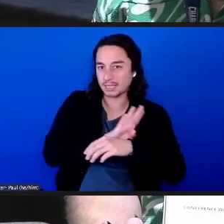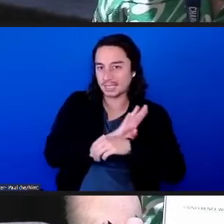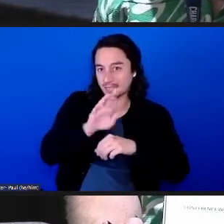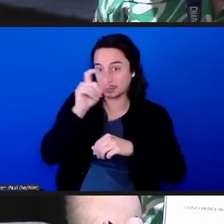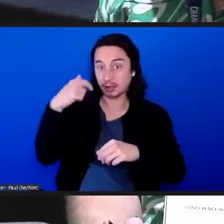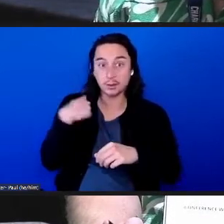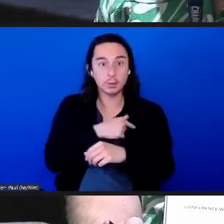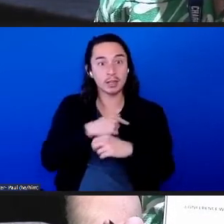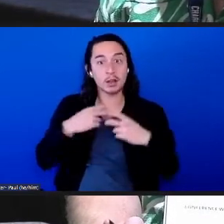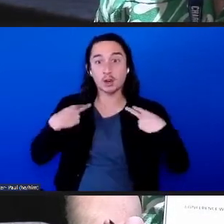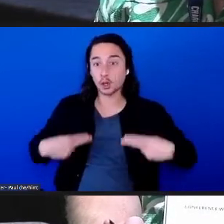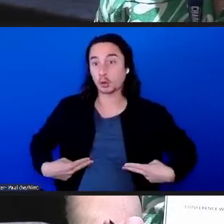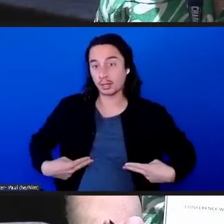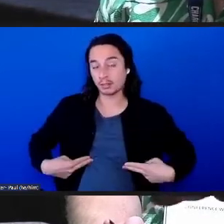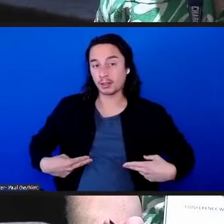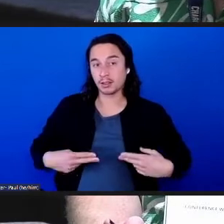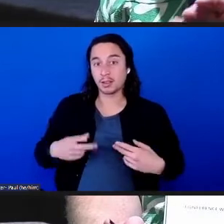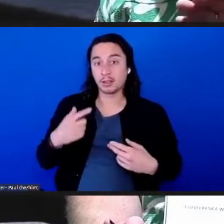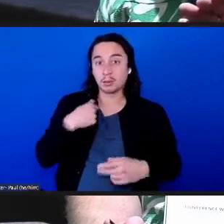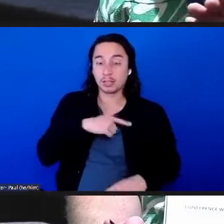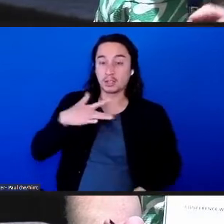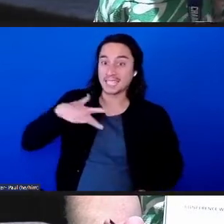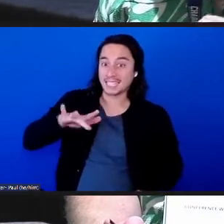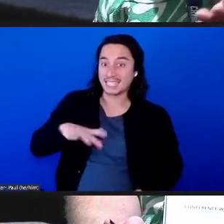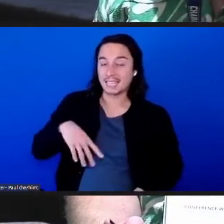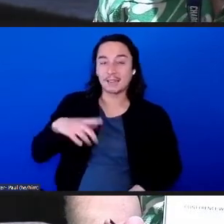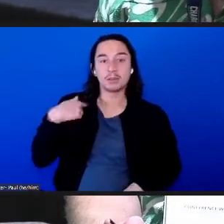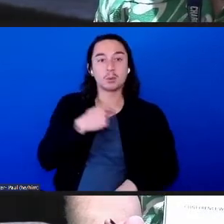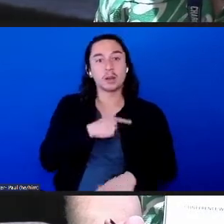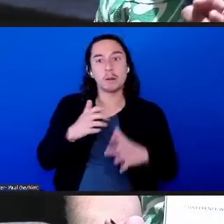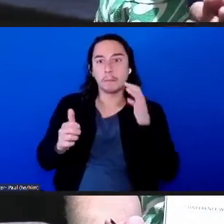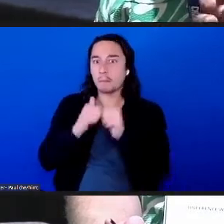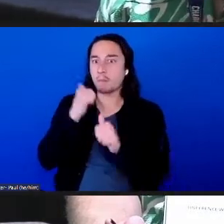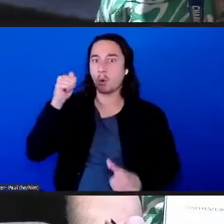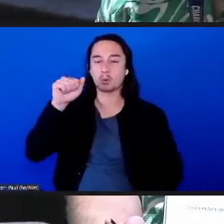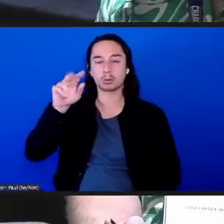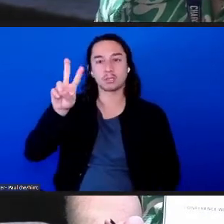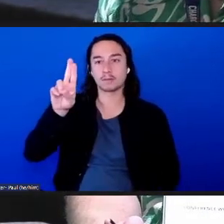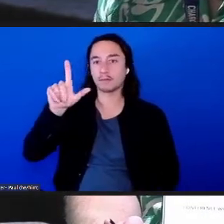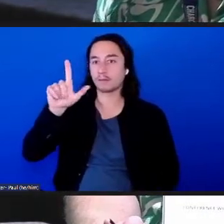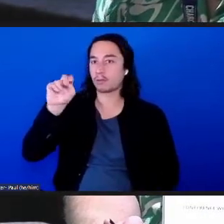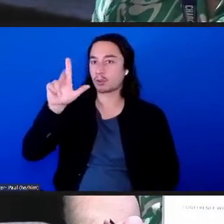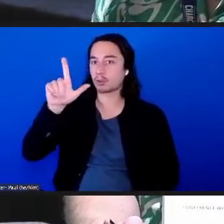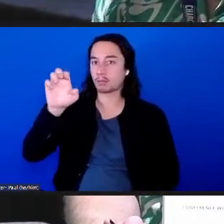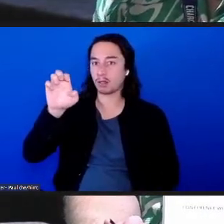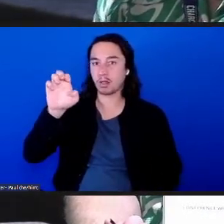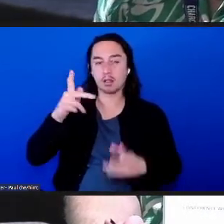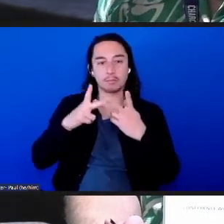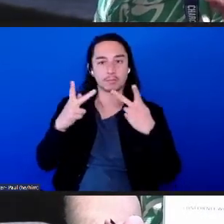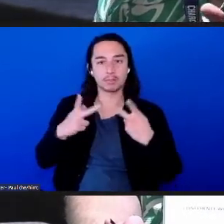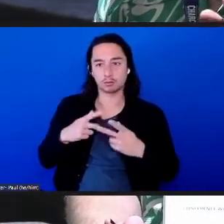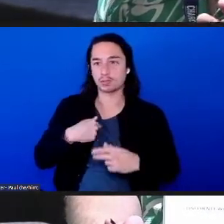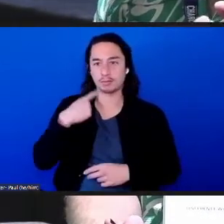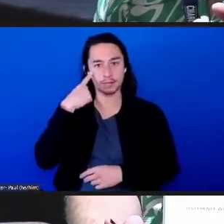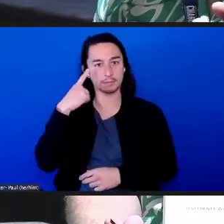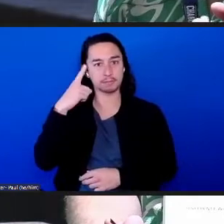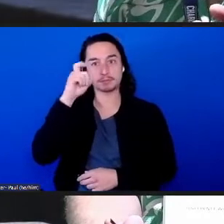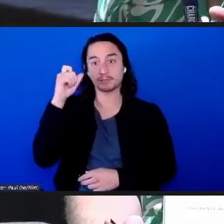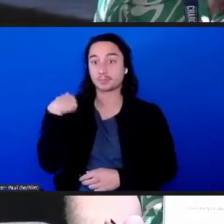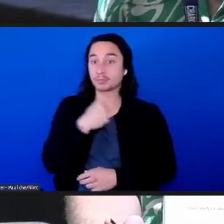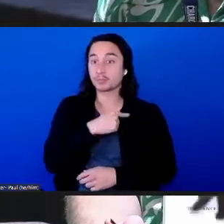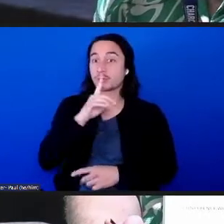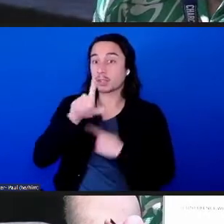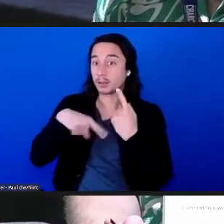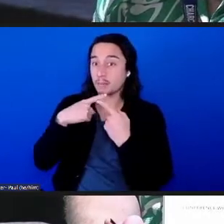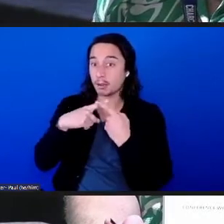human beings and we are sensitive and we are at the most vulnerable positions, I think, because we are, right, and we were talking about this